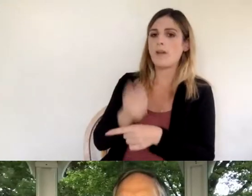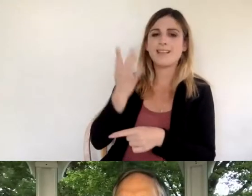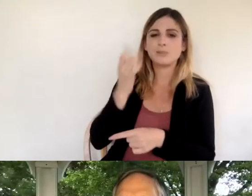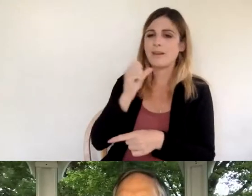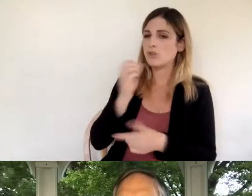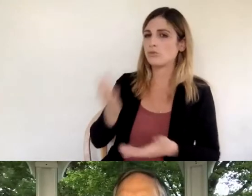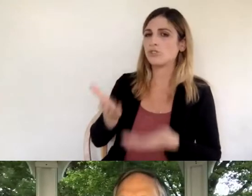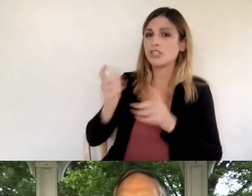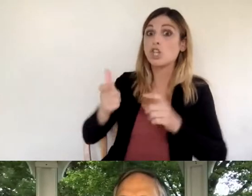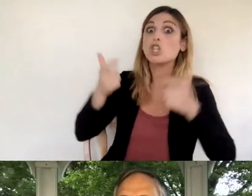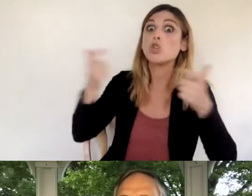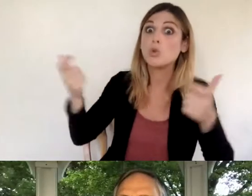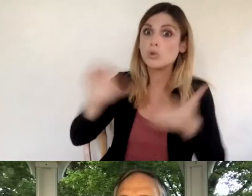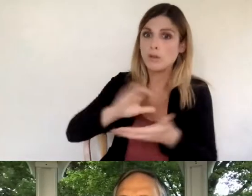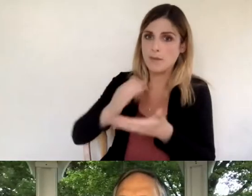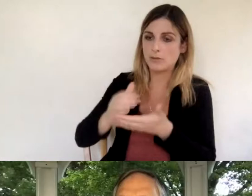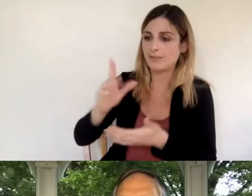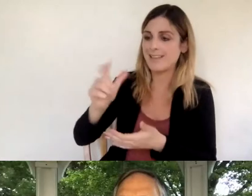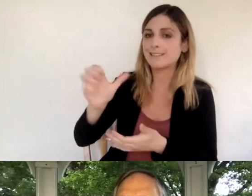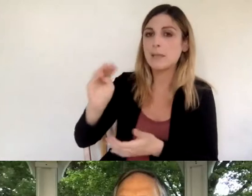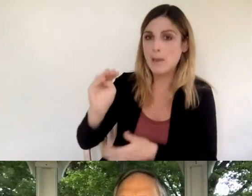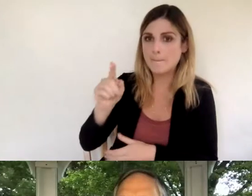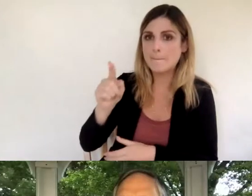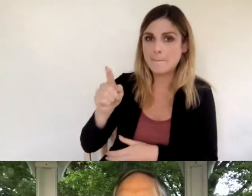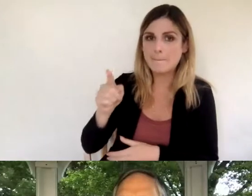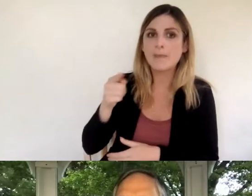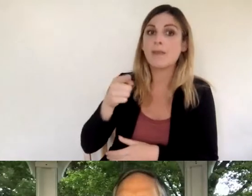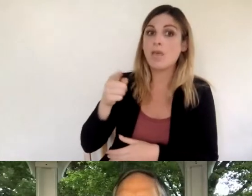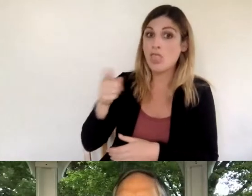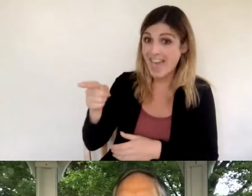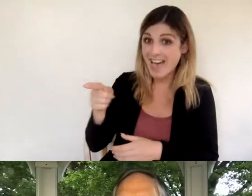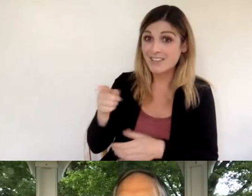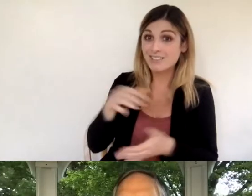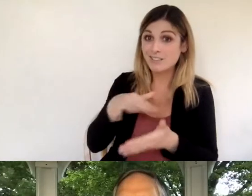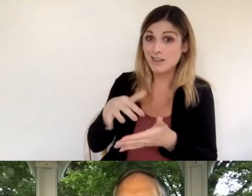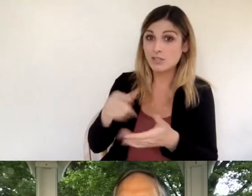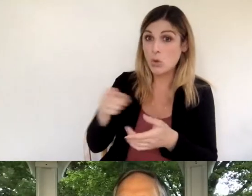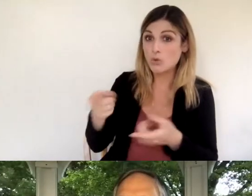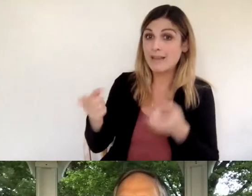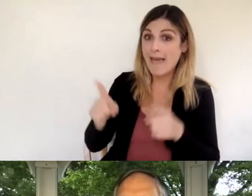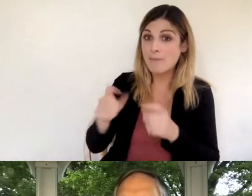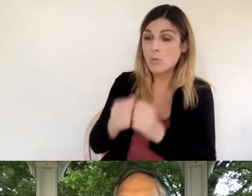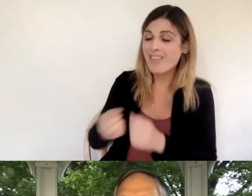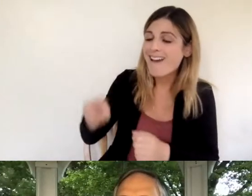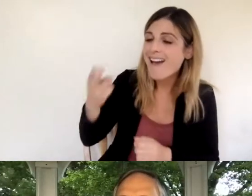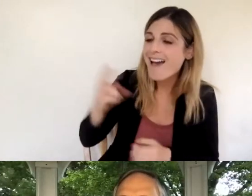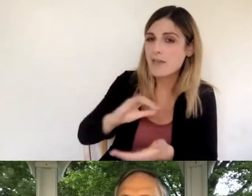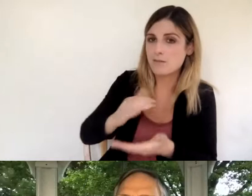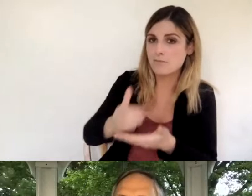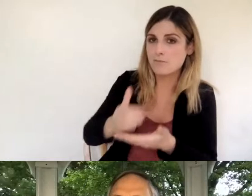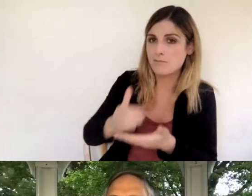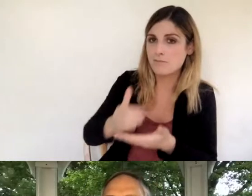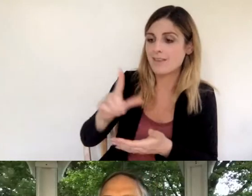of calcium, because those were with high doses. And so I do worry about that.